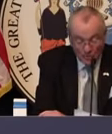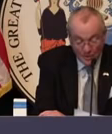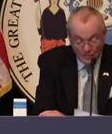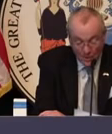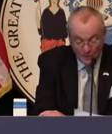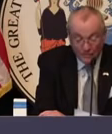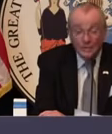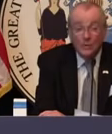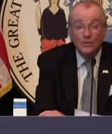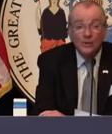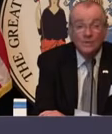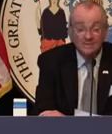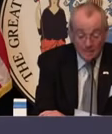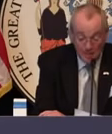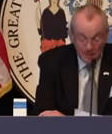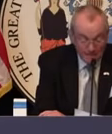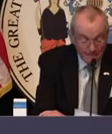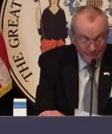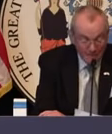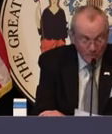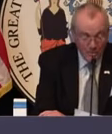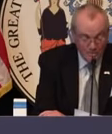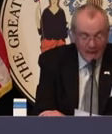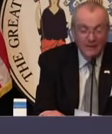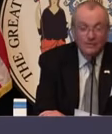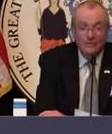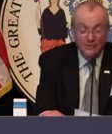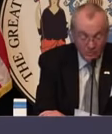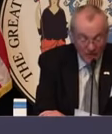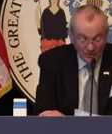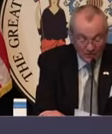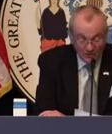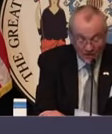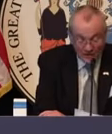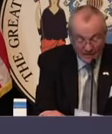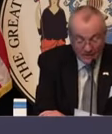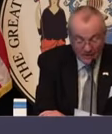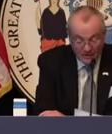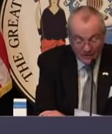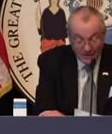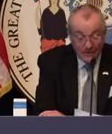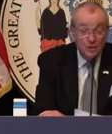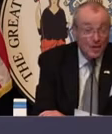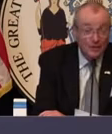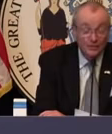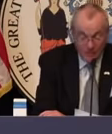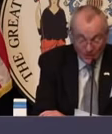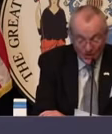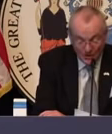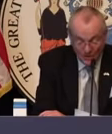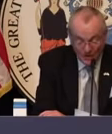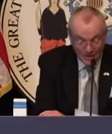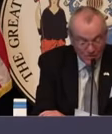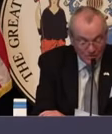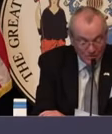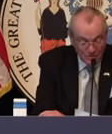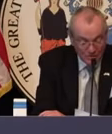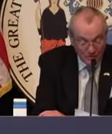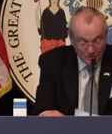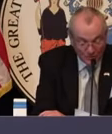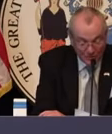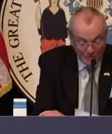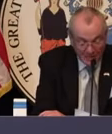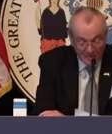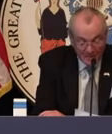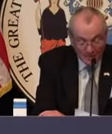of Dura-Built Motors in North Arlington. Born in Patterson and raised in Franklin Lakes, Chuck, as he was known, would eventually move